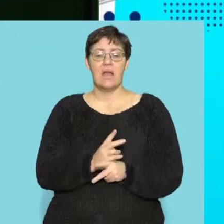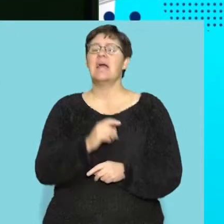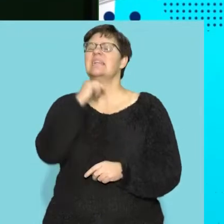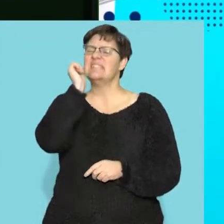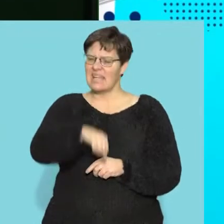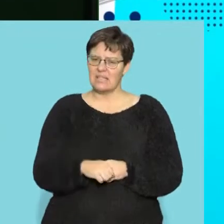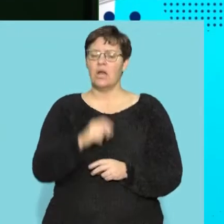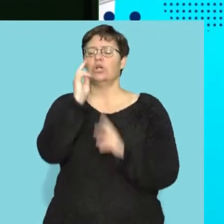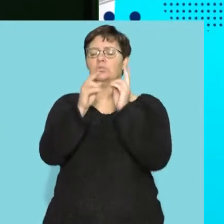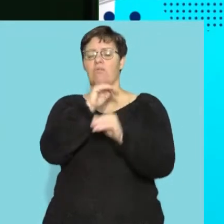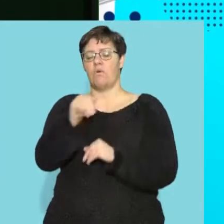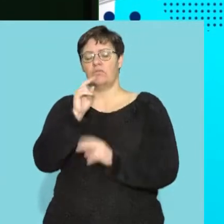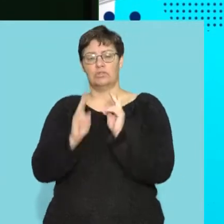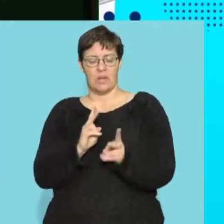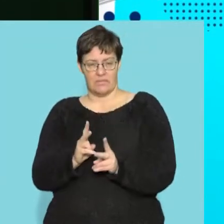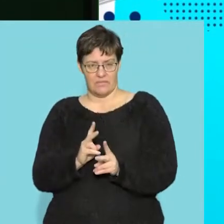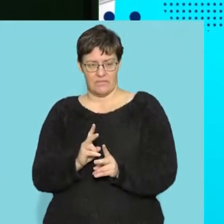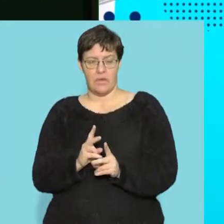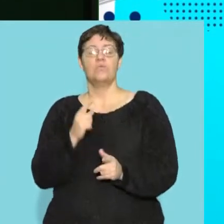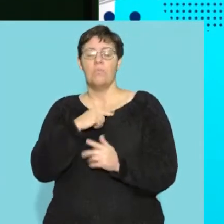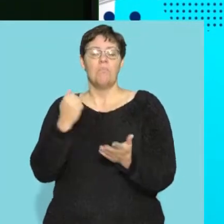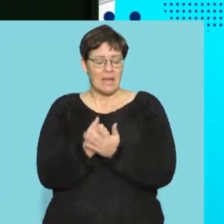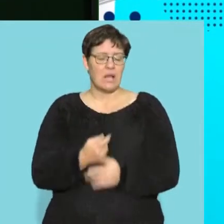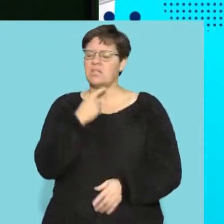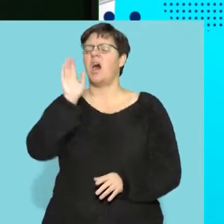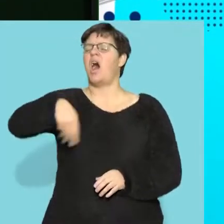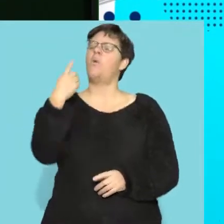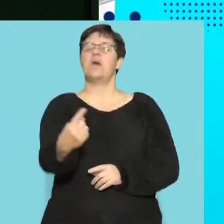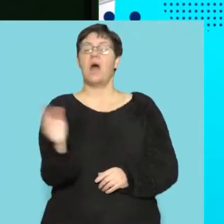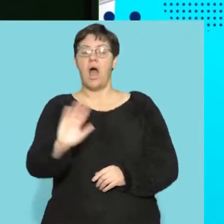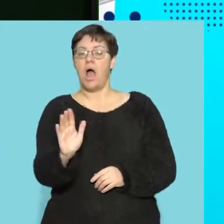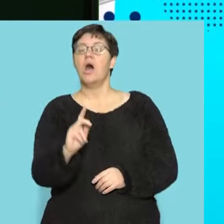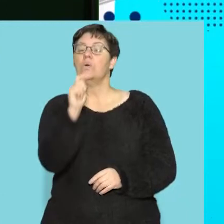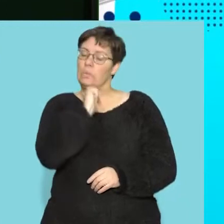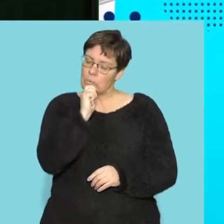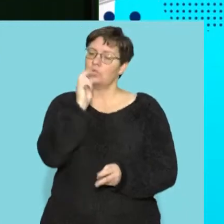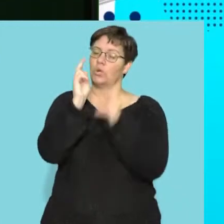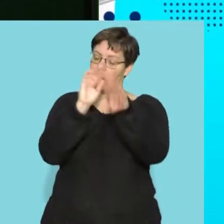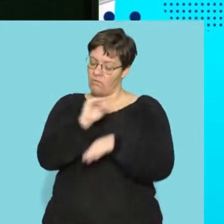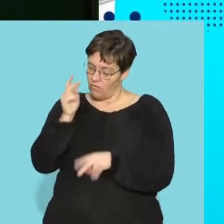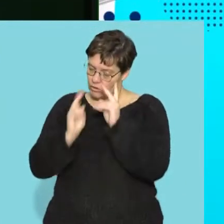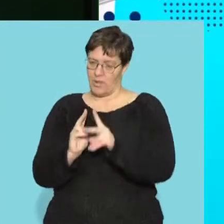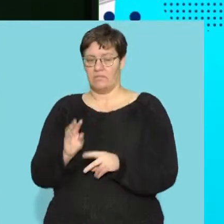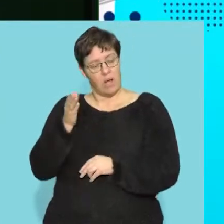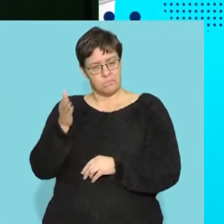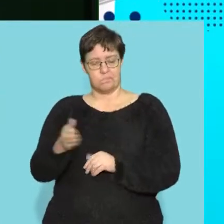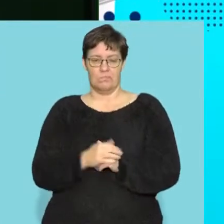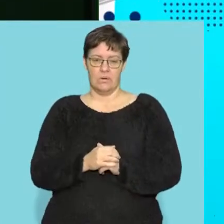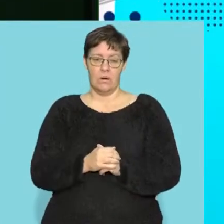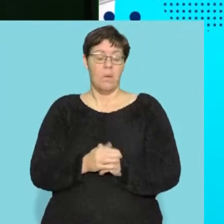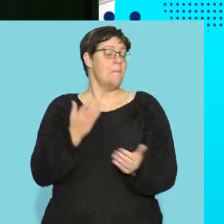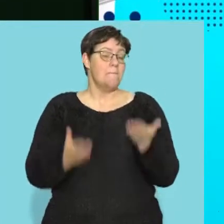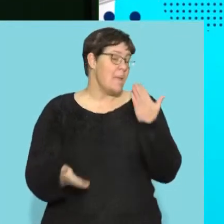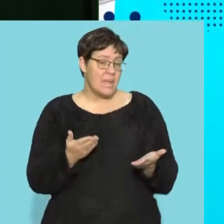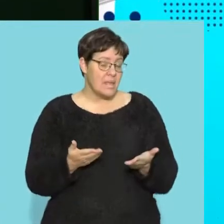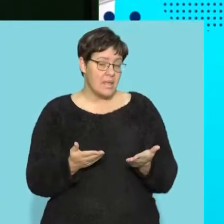be 12 over 12, get into the habit of using the time component in your calculation because you never know when